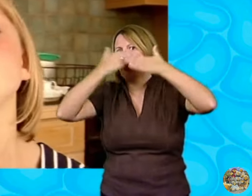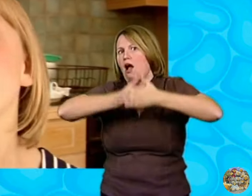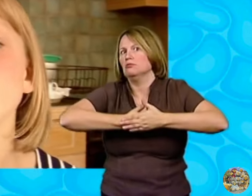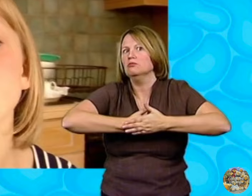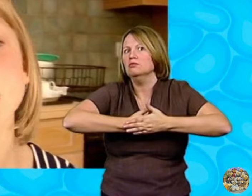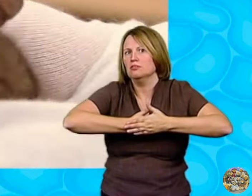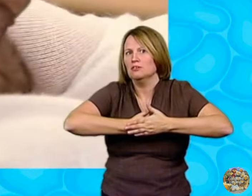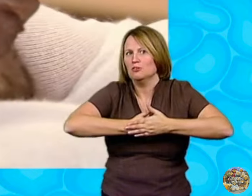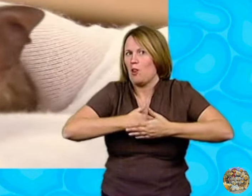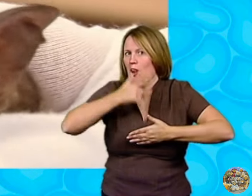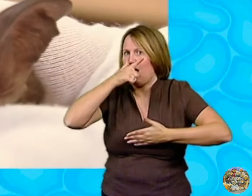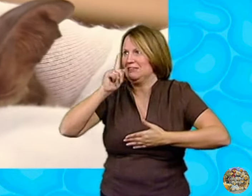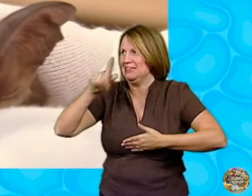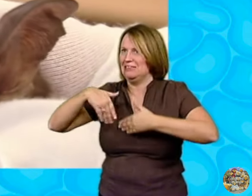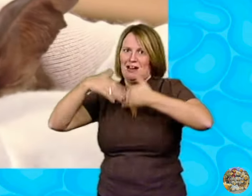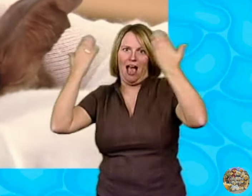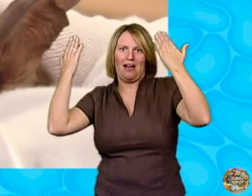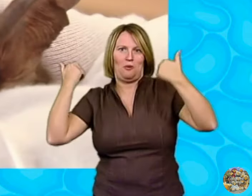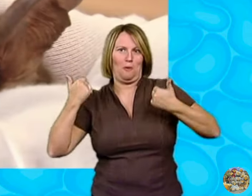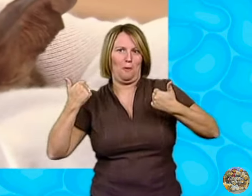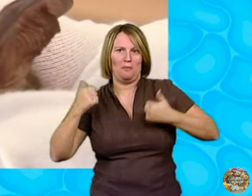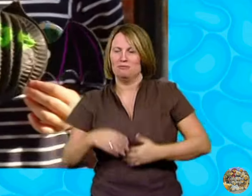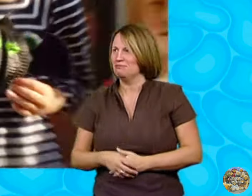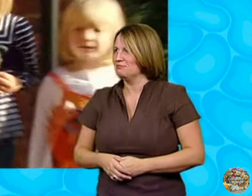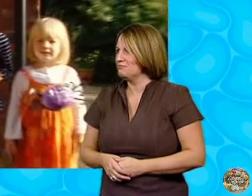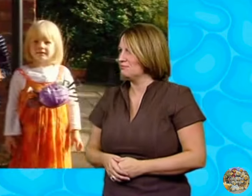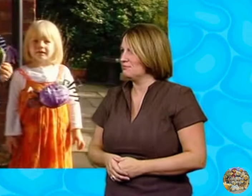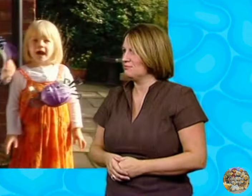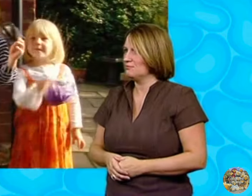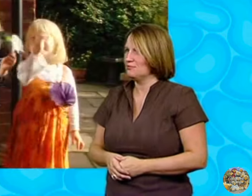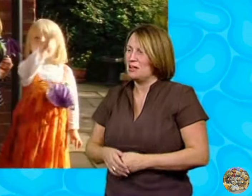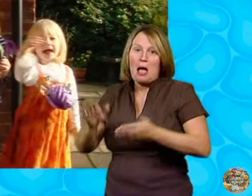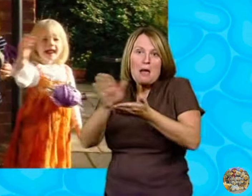We're so lucky to see them in the daytime.